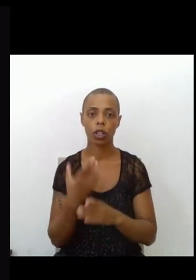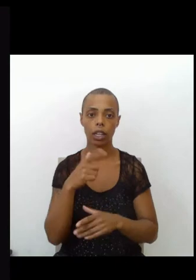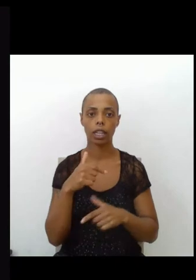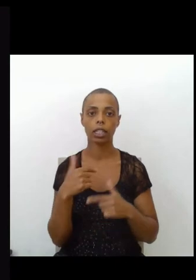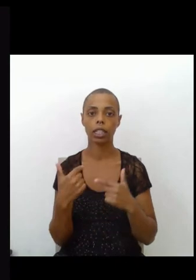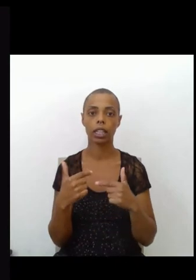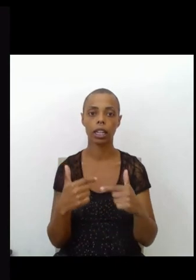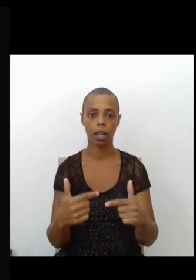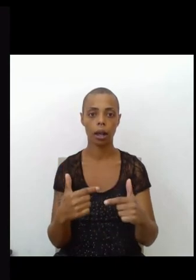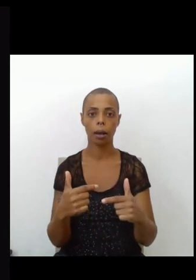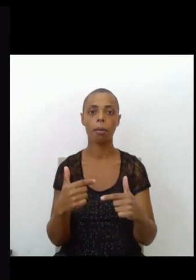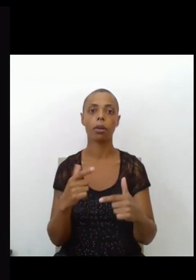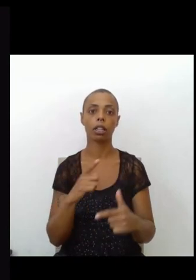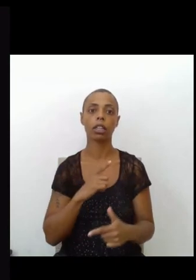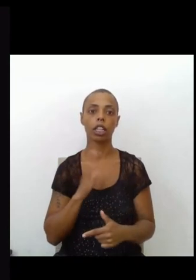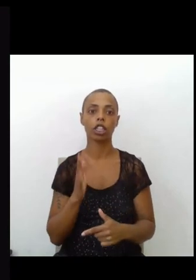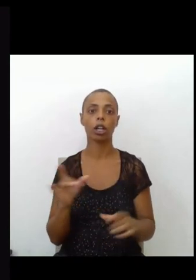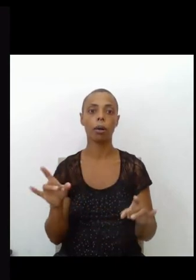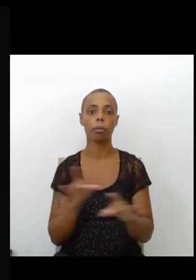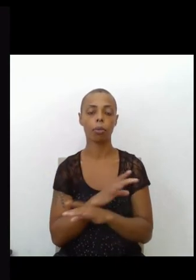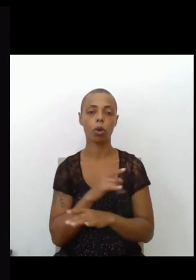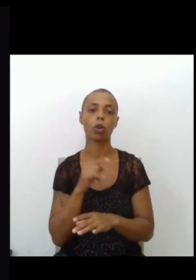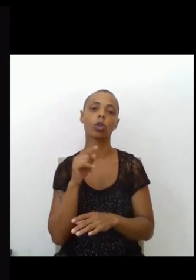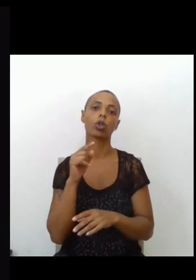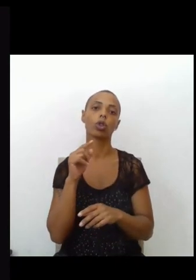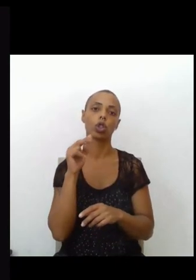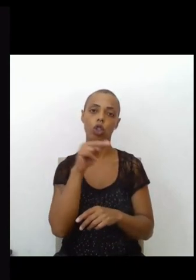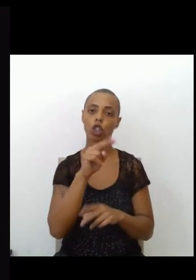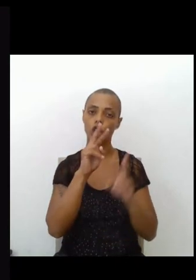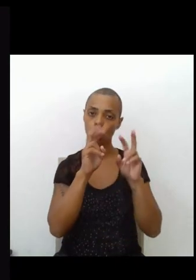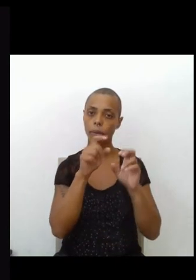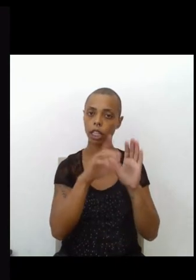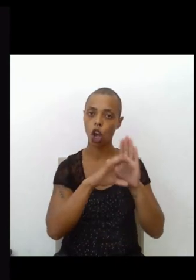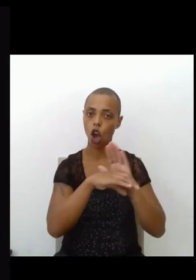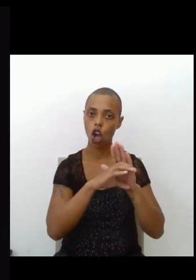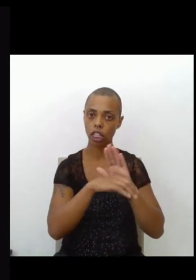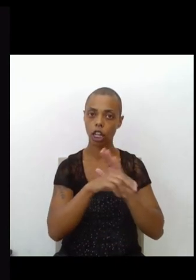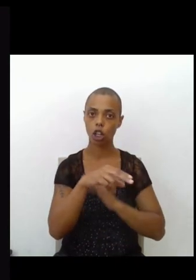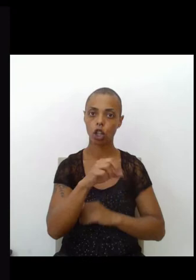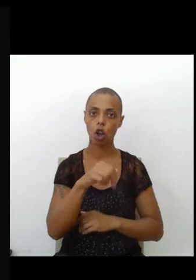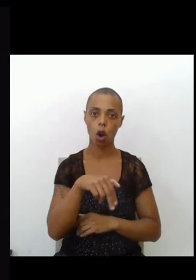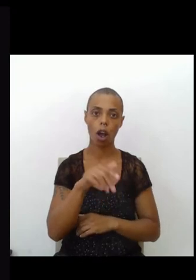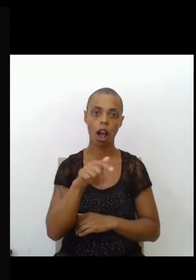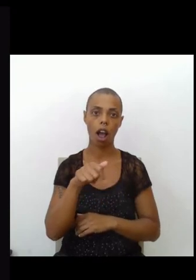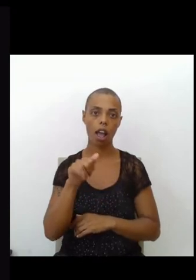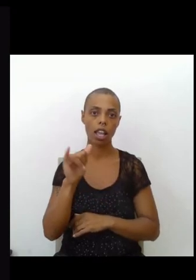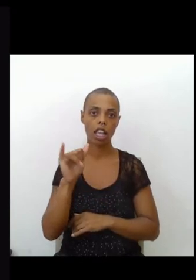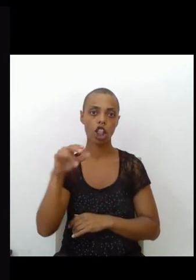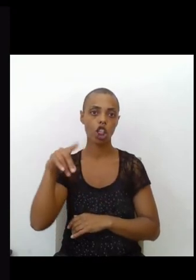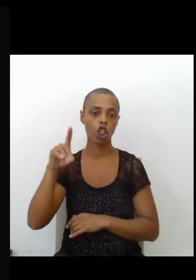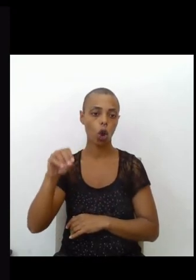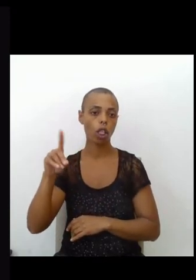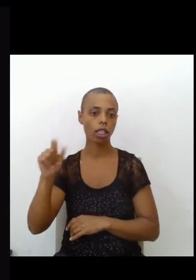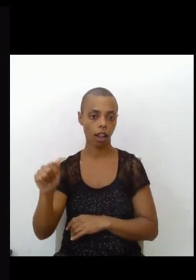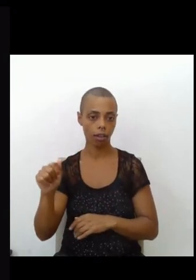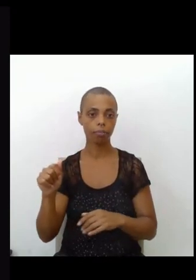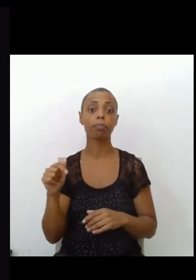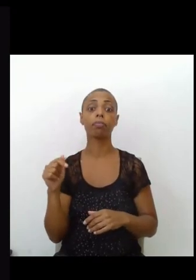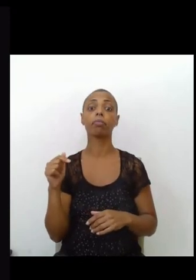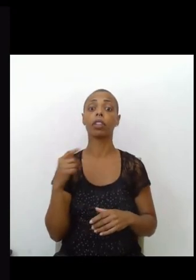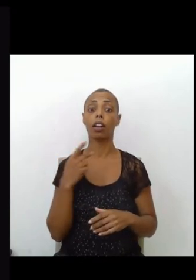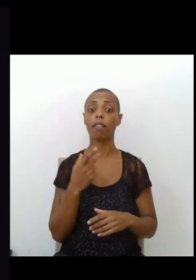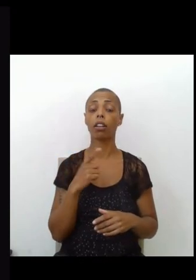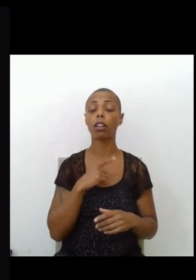I move away from the focus on gender and argue for a version of existence that is